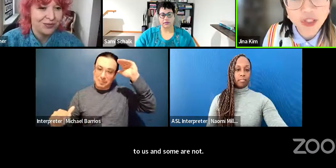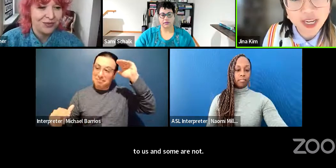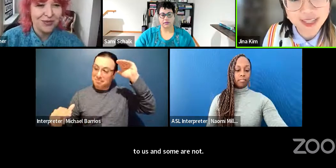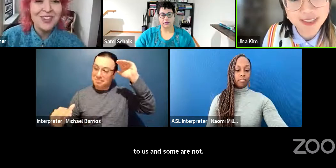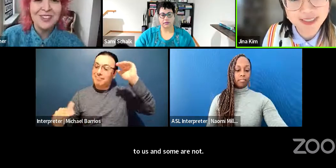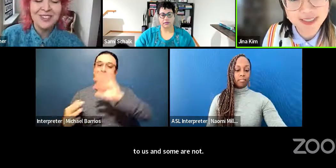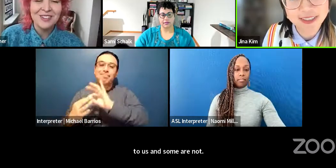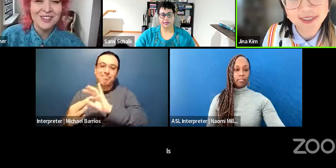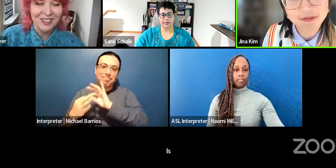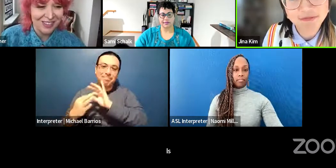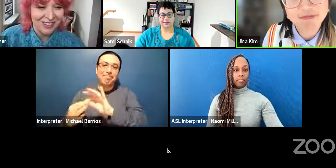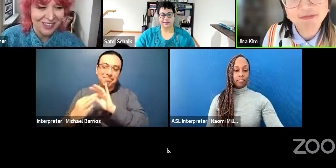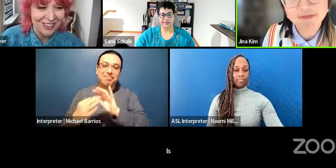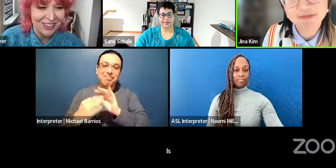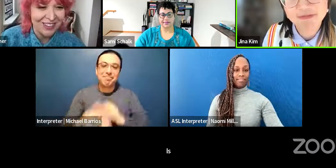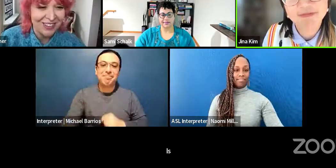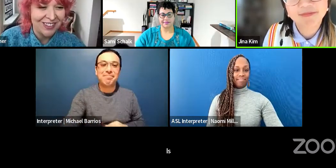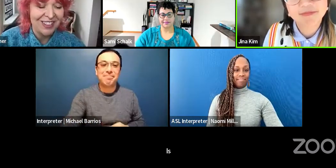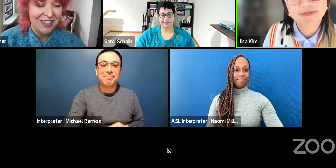to Jess.